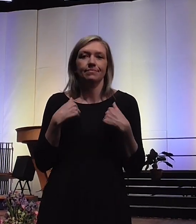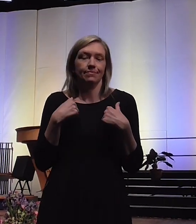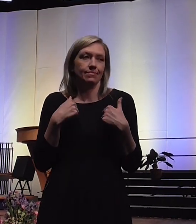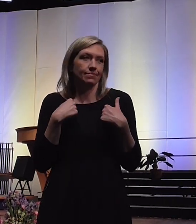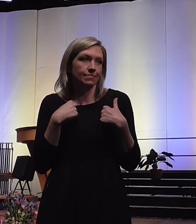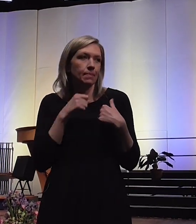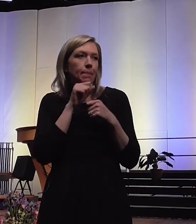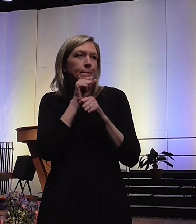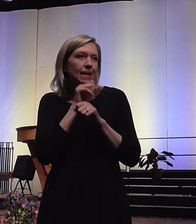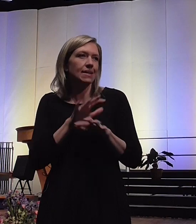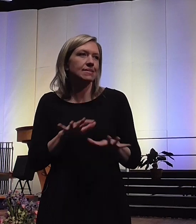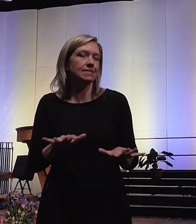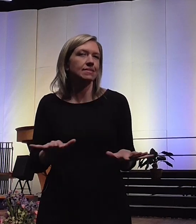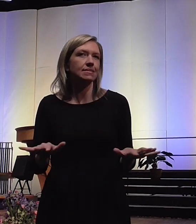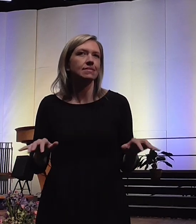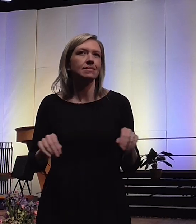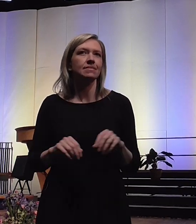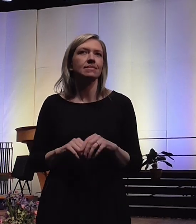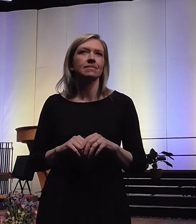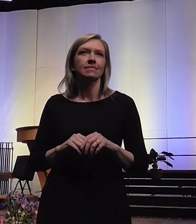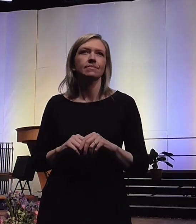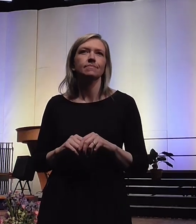I am blessed.